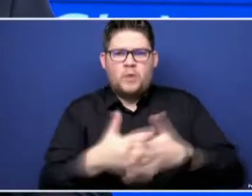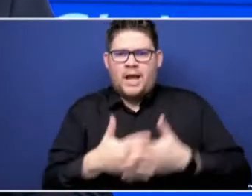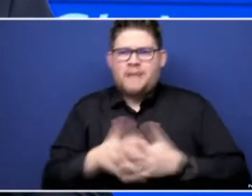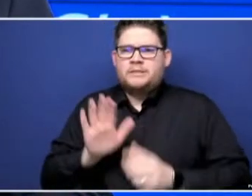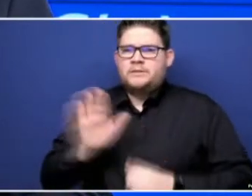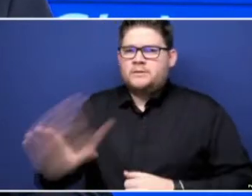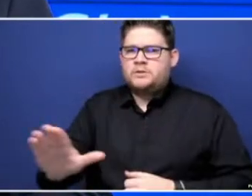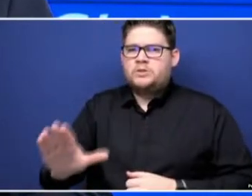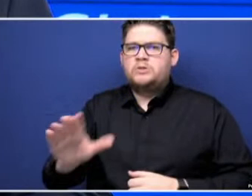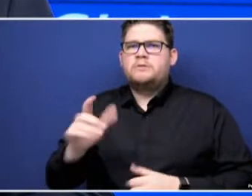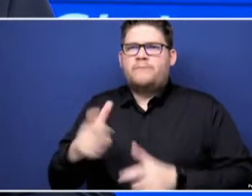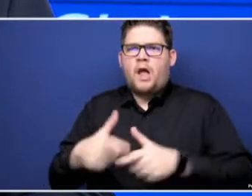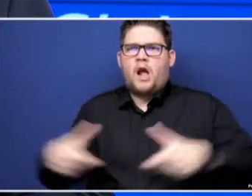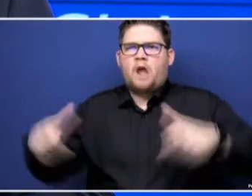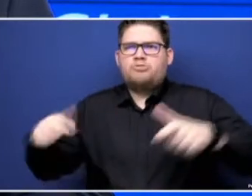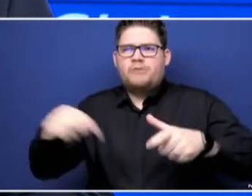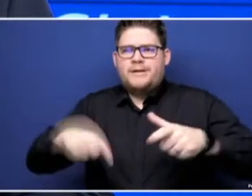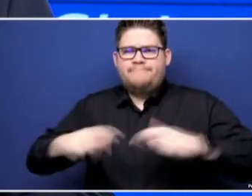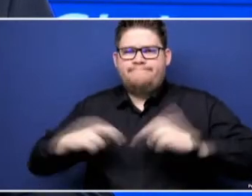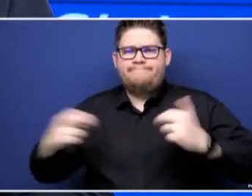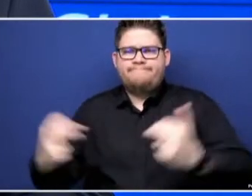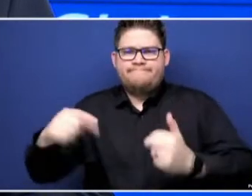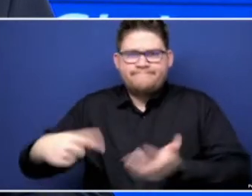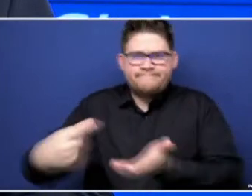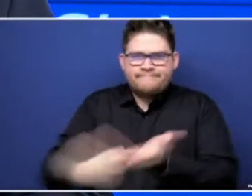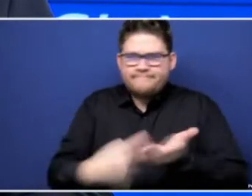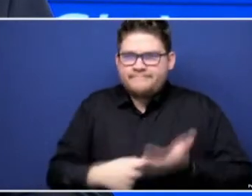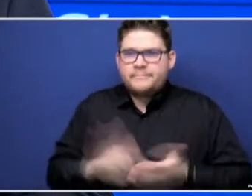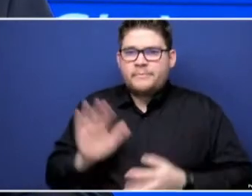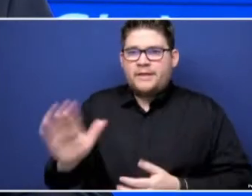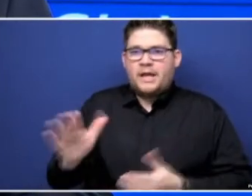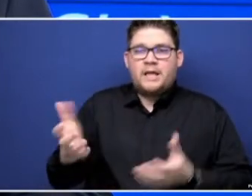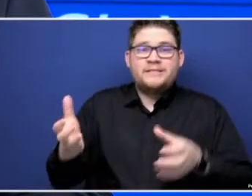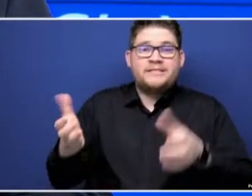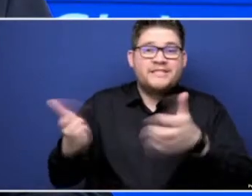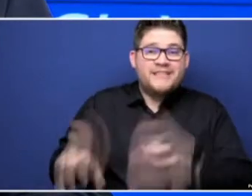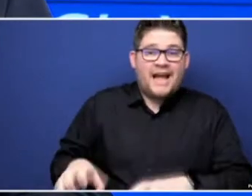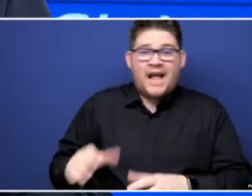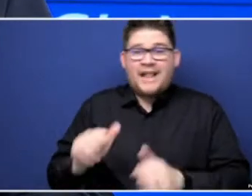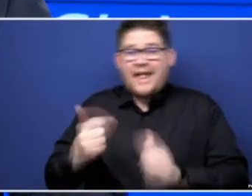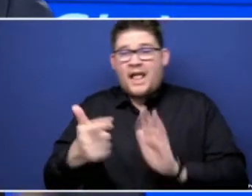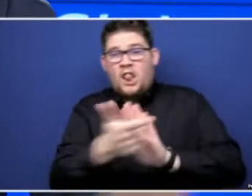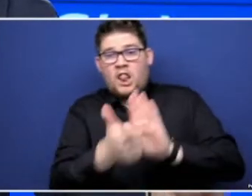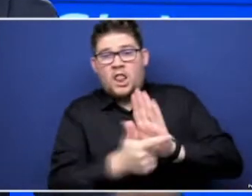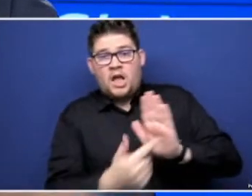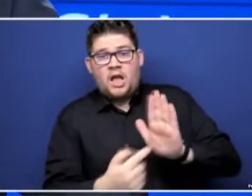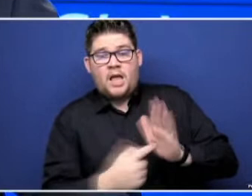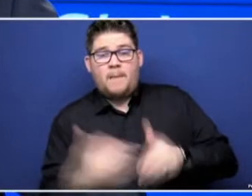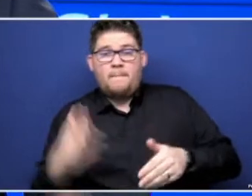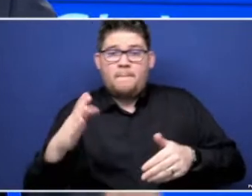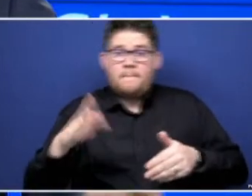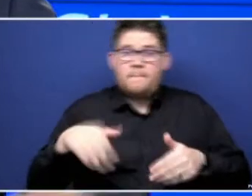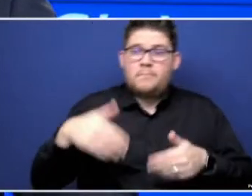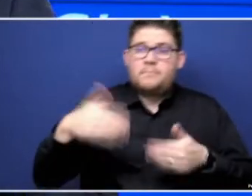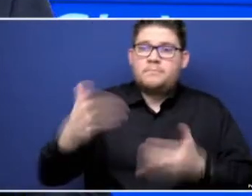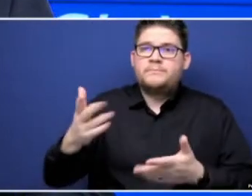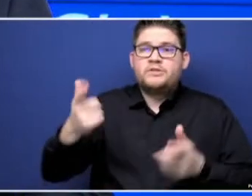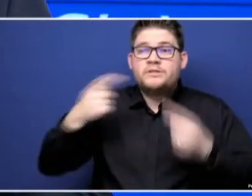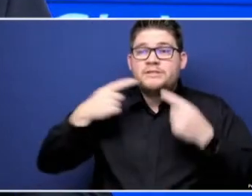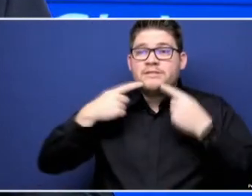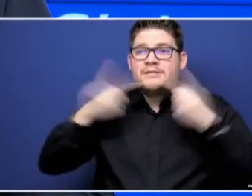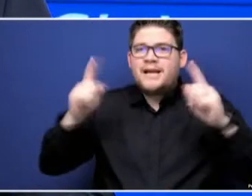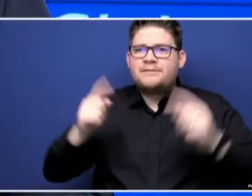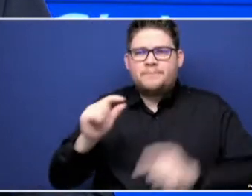Our precious iconic salmon don't just spend time in Alaska. They don't just spend time in the Salish Sea. They go up and down the coast.